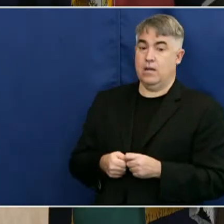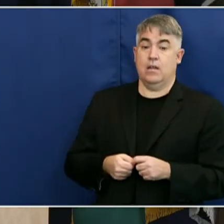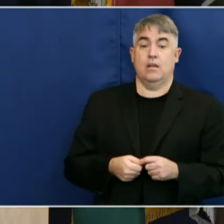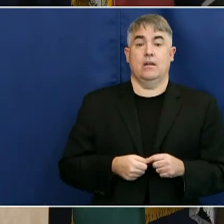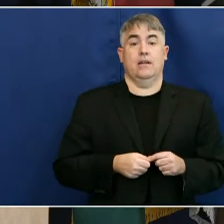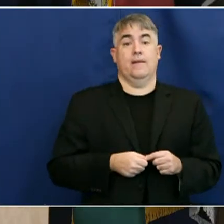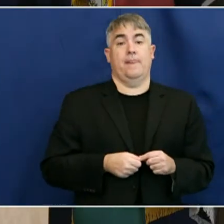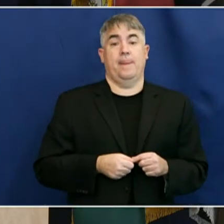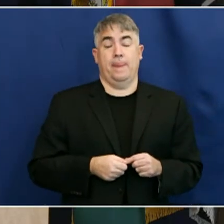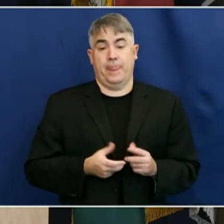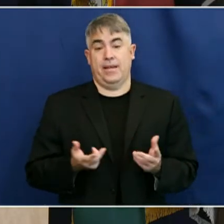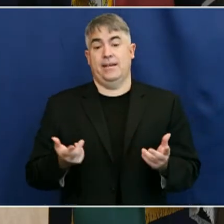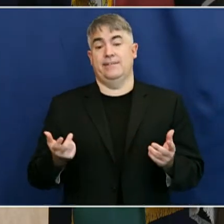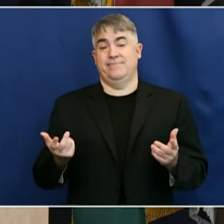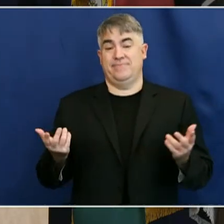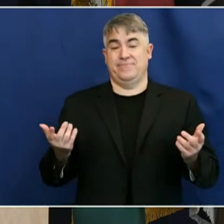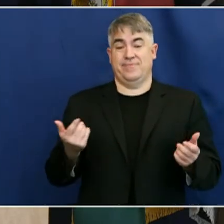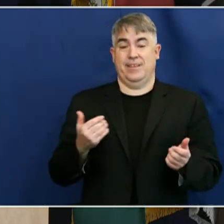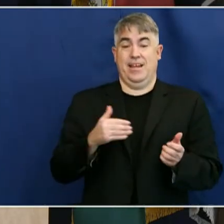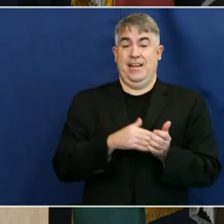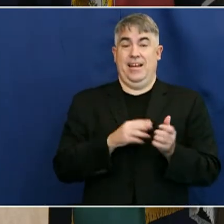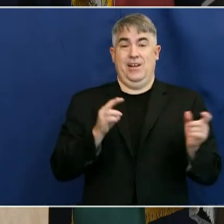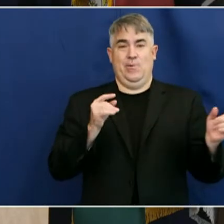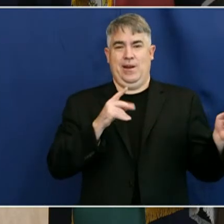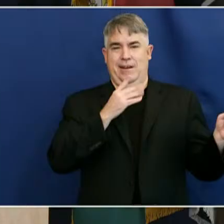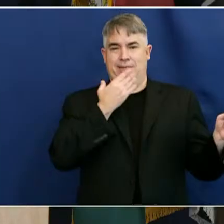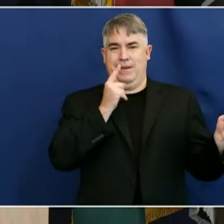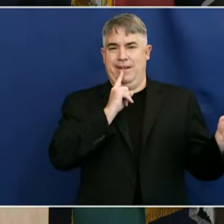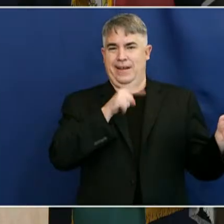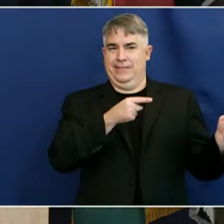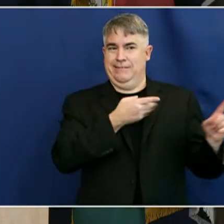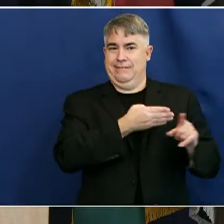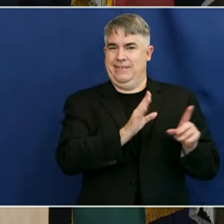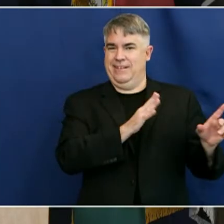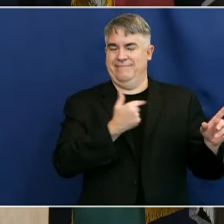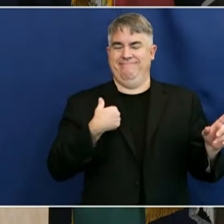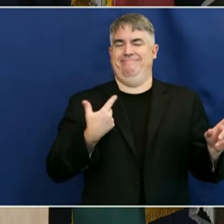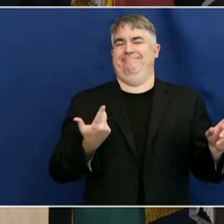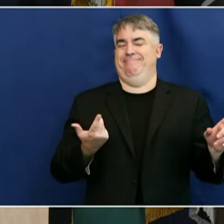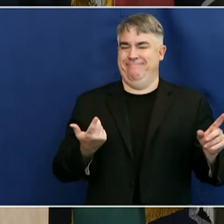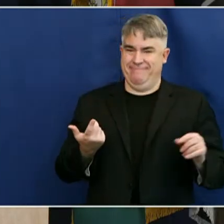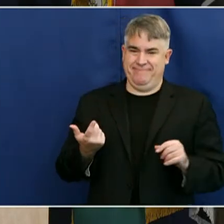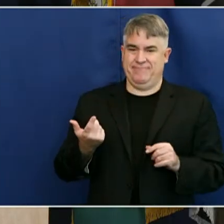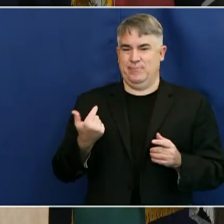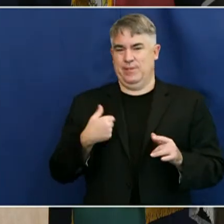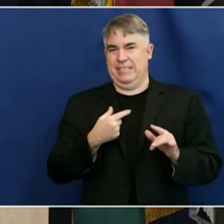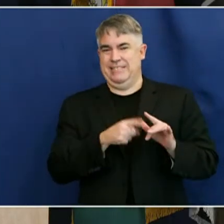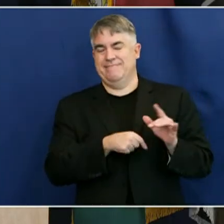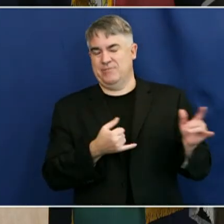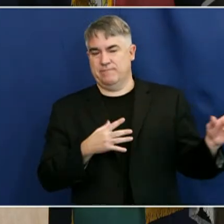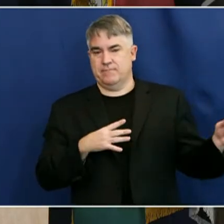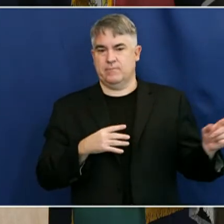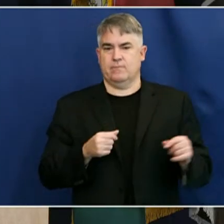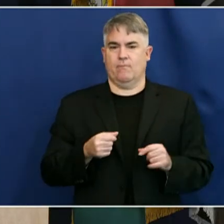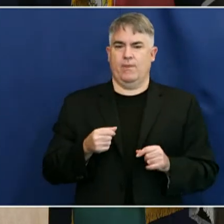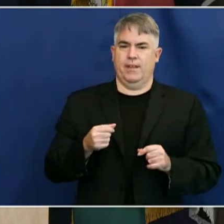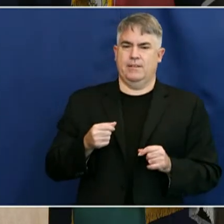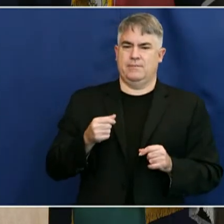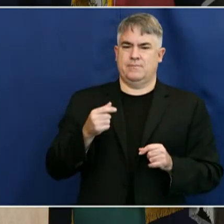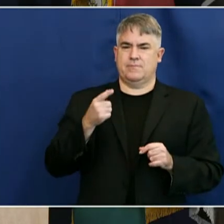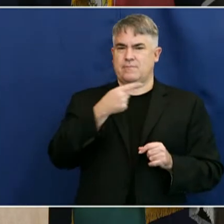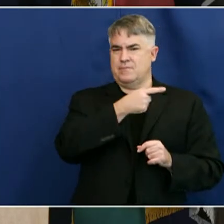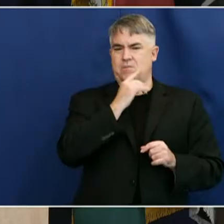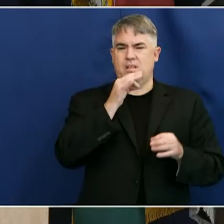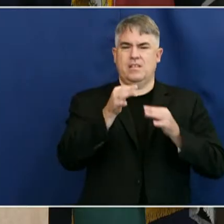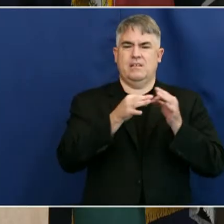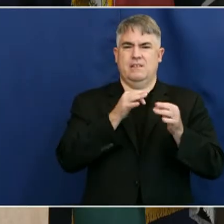standing here in Dr. Wooten's stead. She's our health officer, and she's been the one that's been involved with those kinds of conversations. So we'll have to get back to you to get that specific feedback